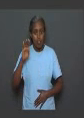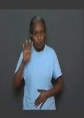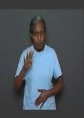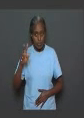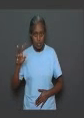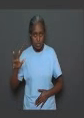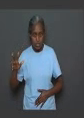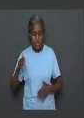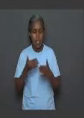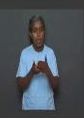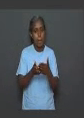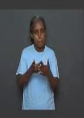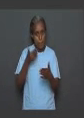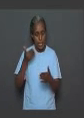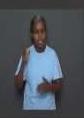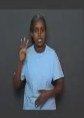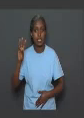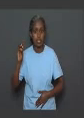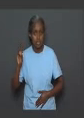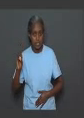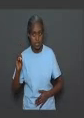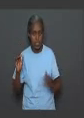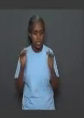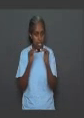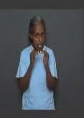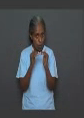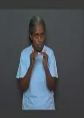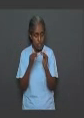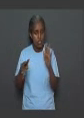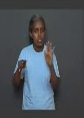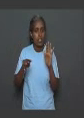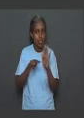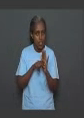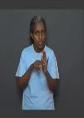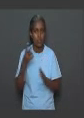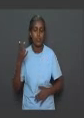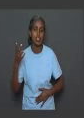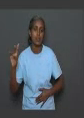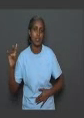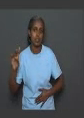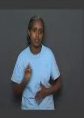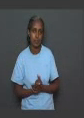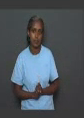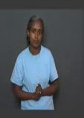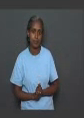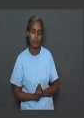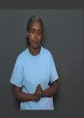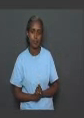43 minus 60 equals negative 17.